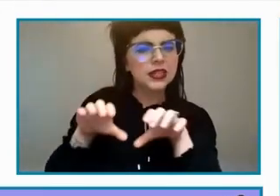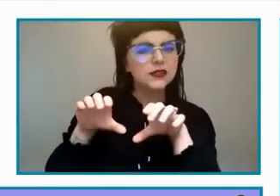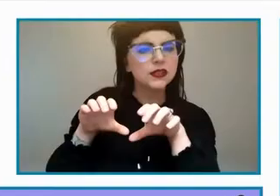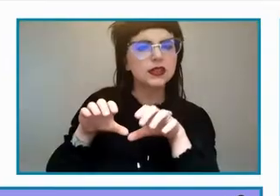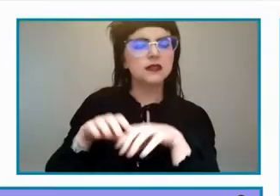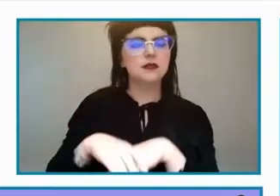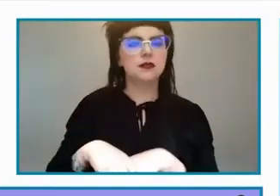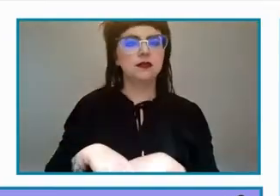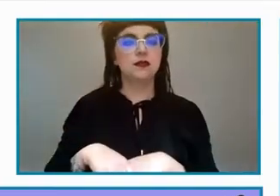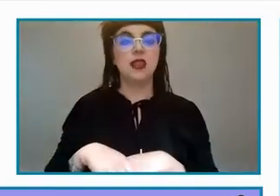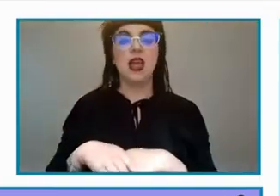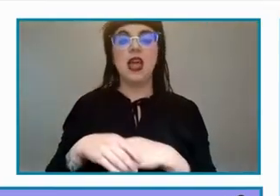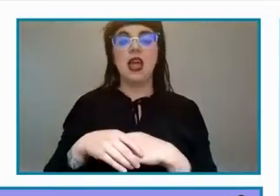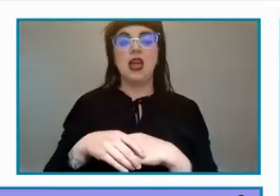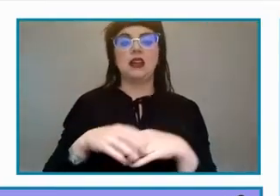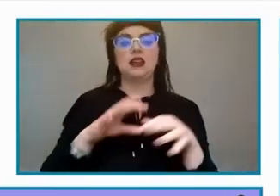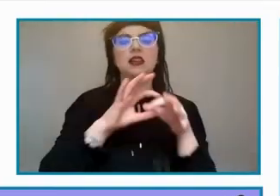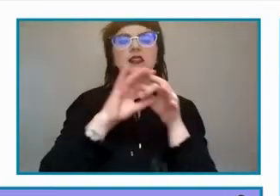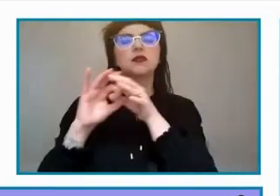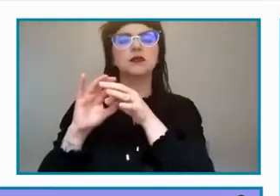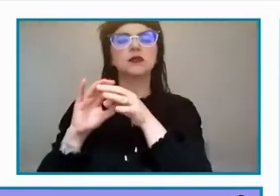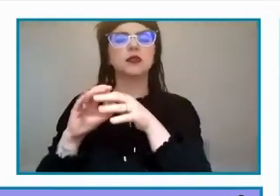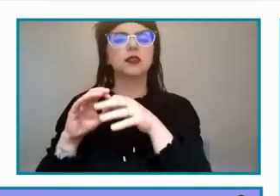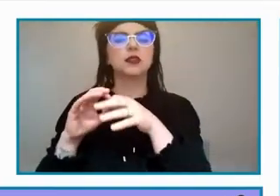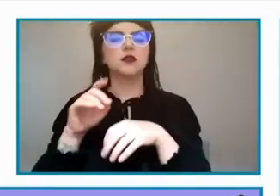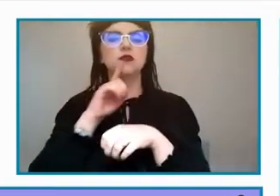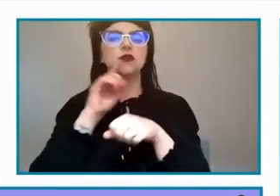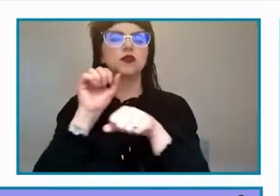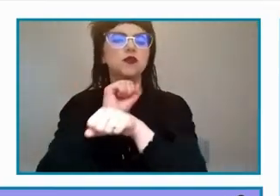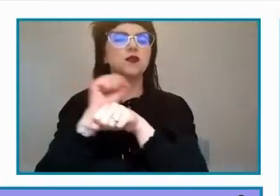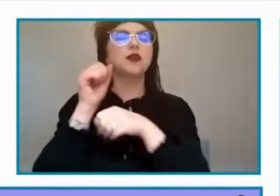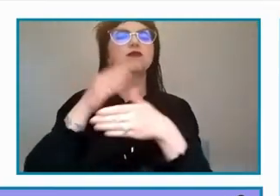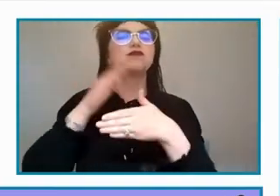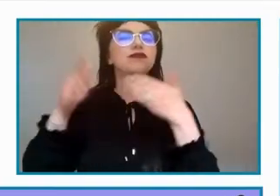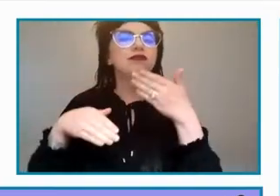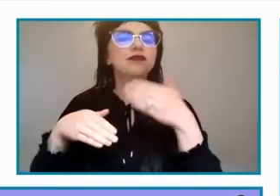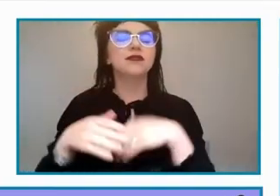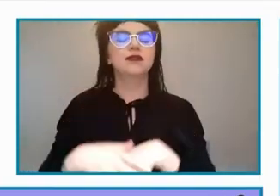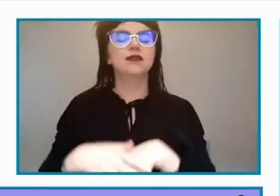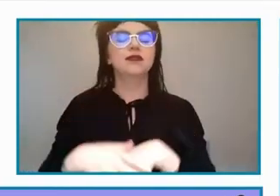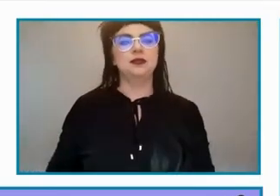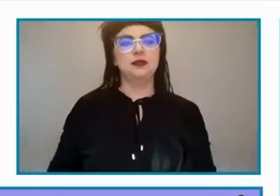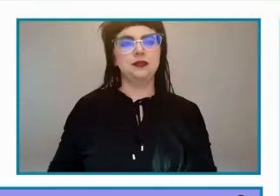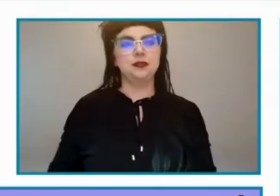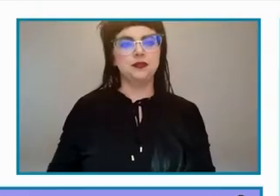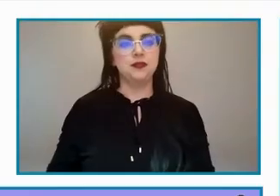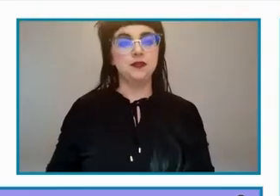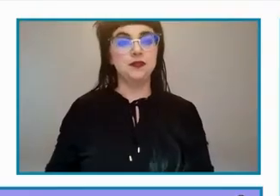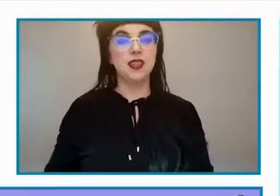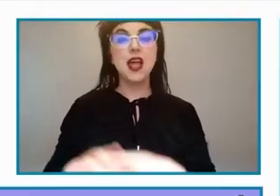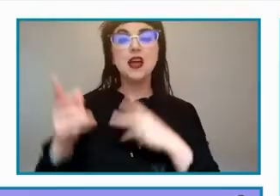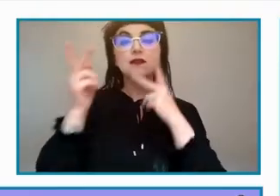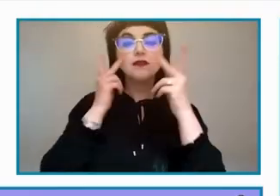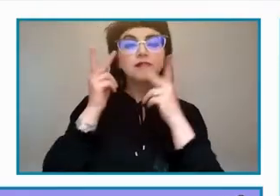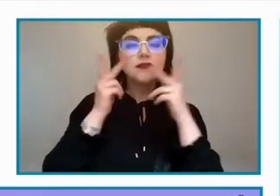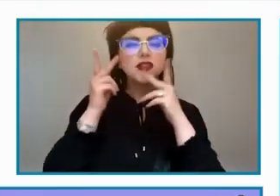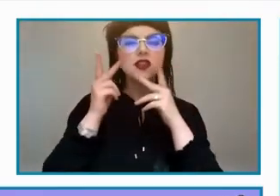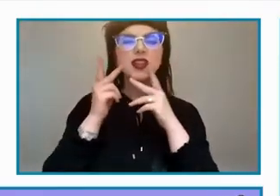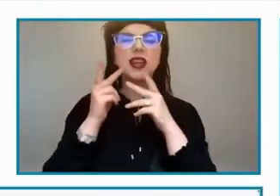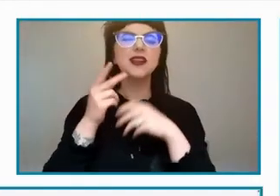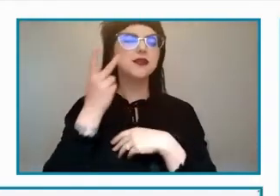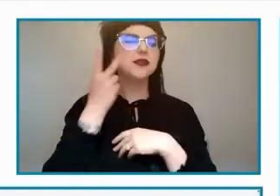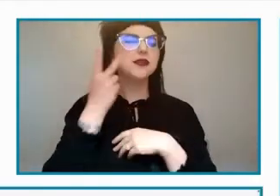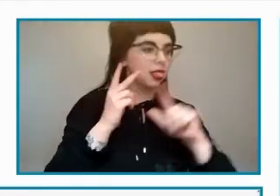backwards through our logic model because that is the process for creating one. Visually, they work left to right, starting